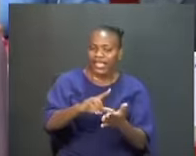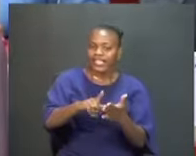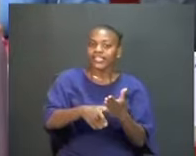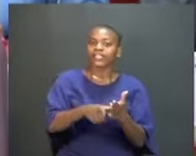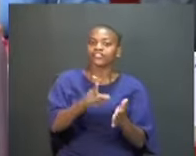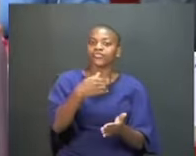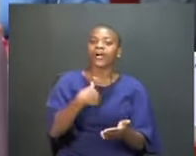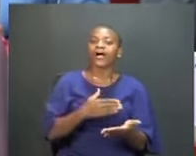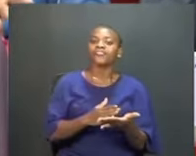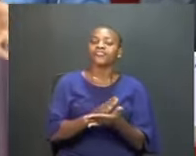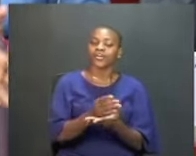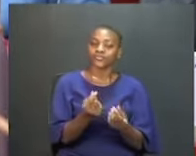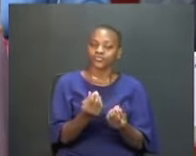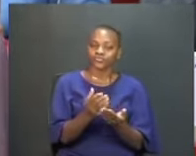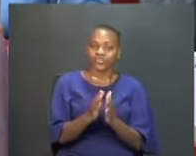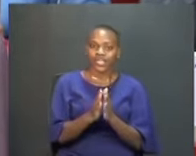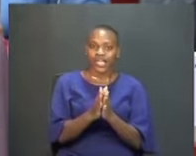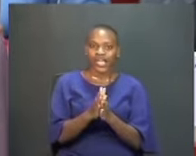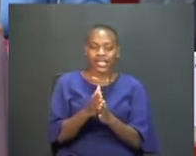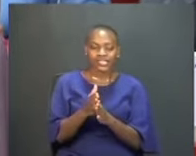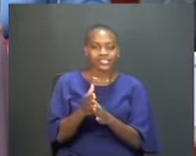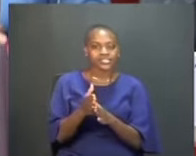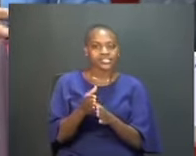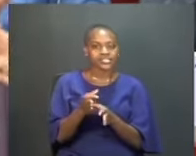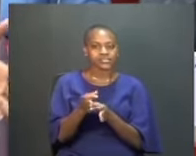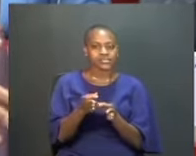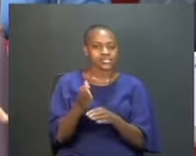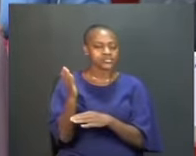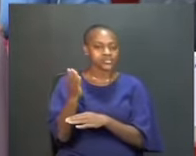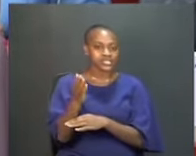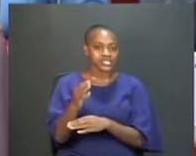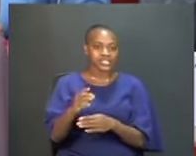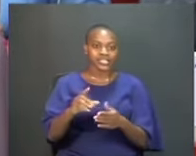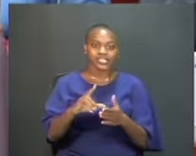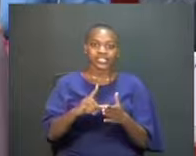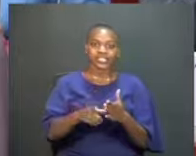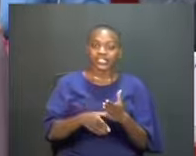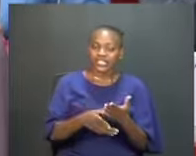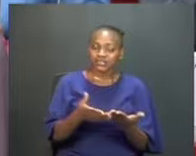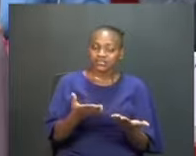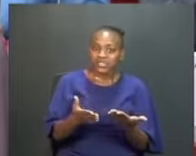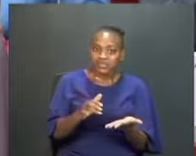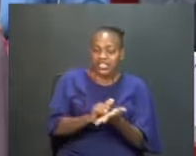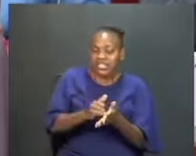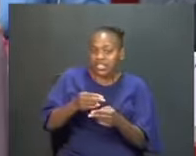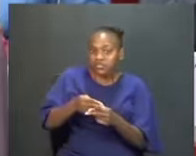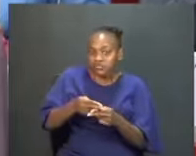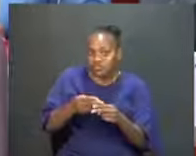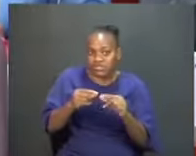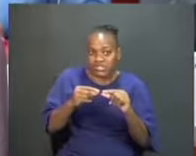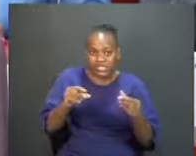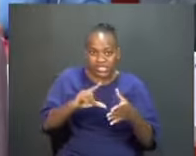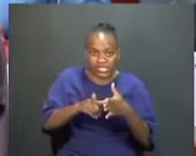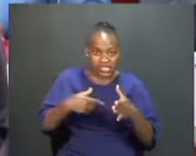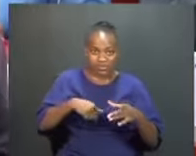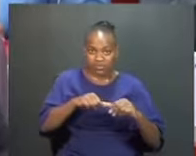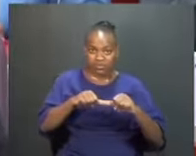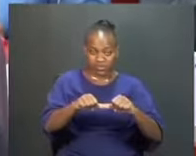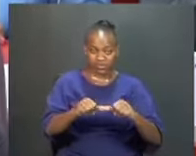in. You ask for a short statement, and the statement could be as short as a sentence, and then we move on.